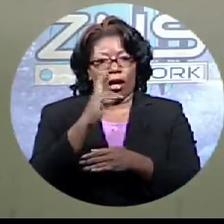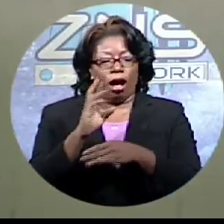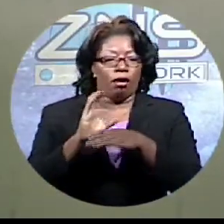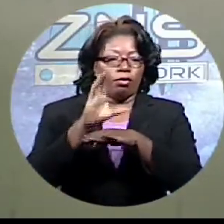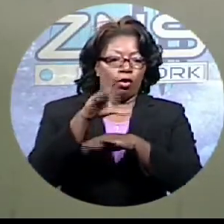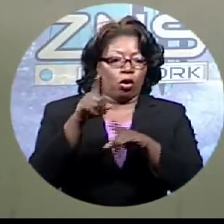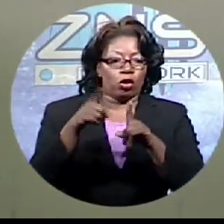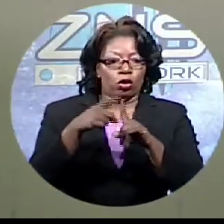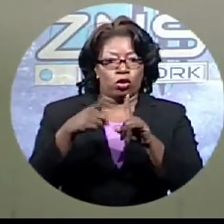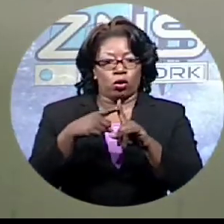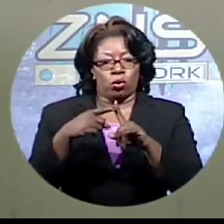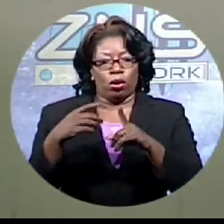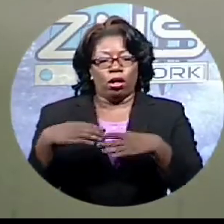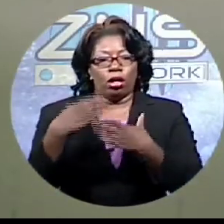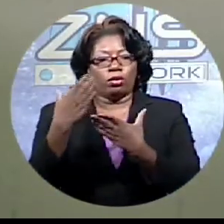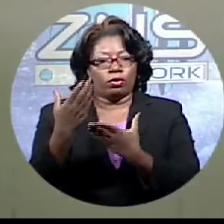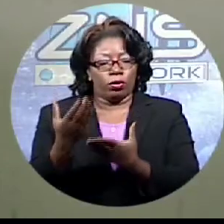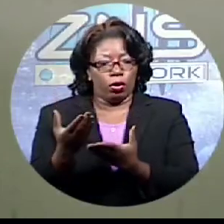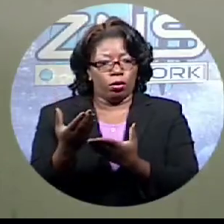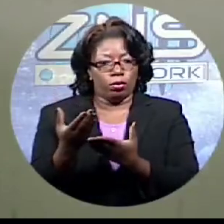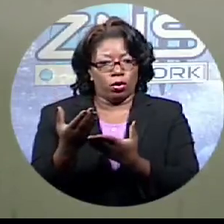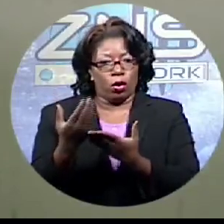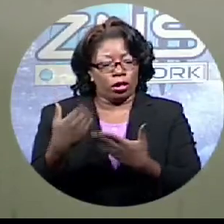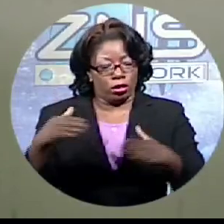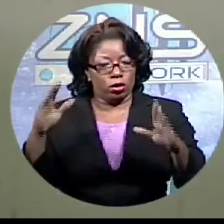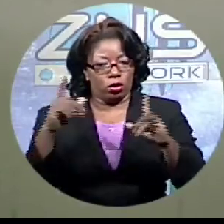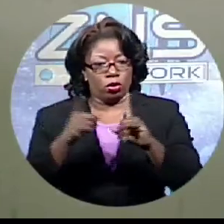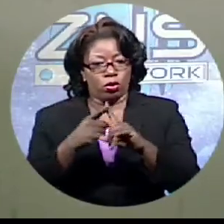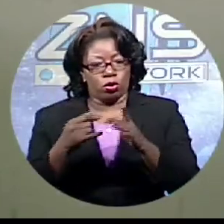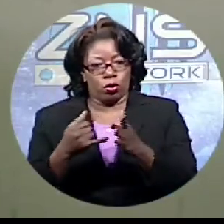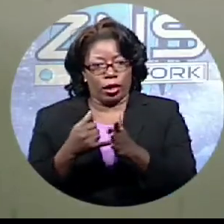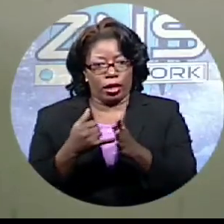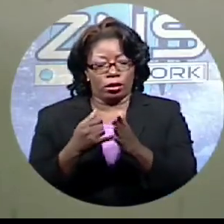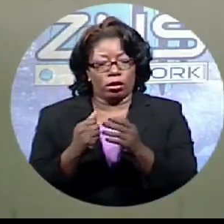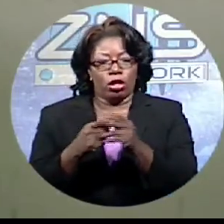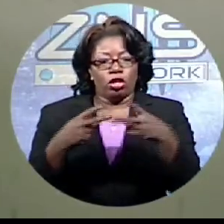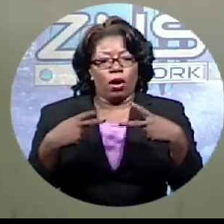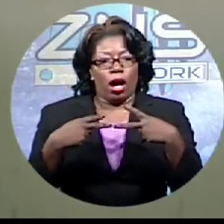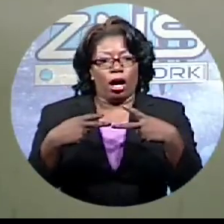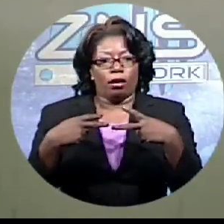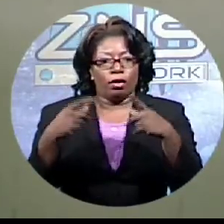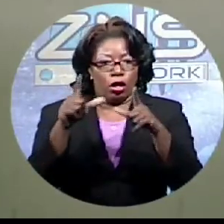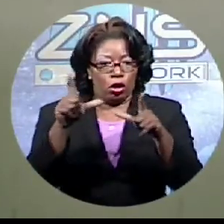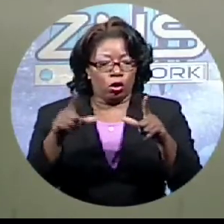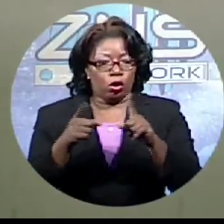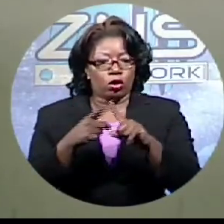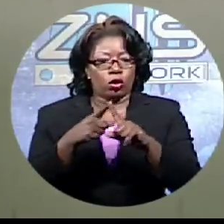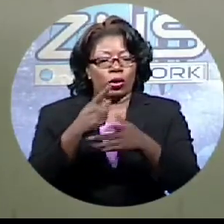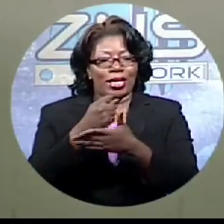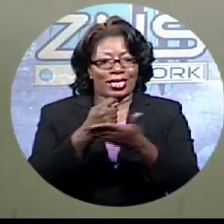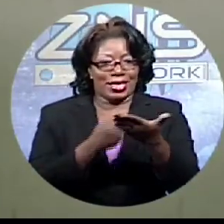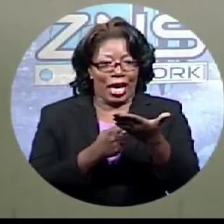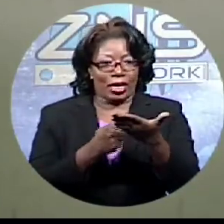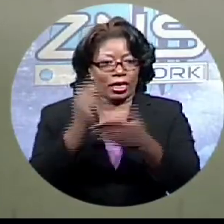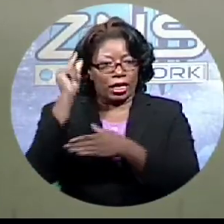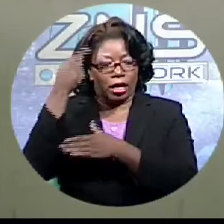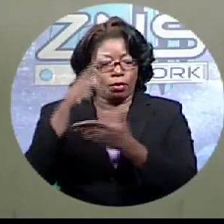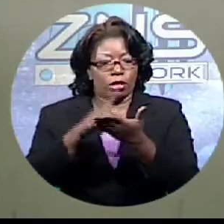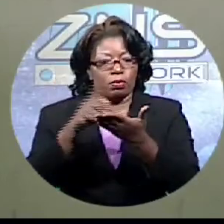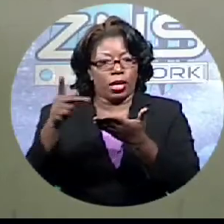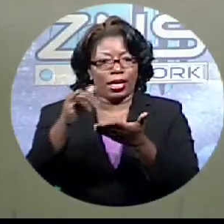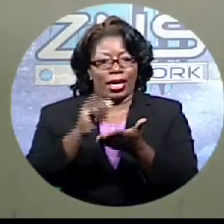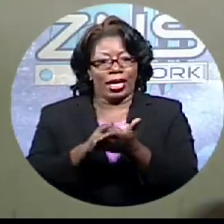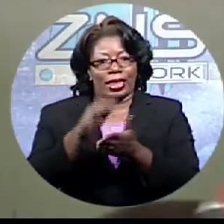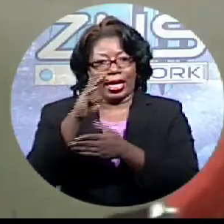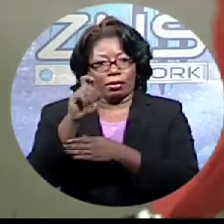airport you've done. You had a place, and now you're saying that the locals are going to be taxed and the government is going to end up paying that bill